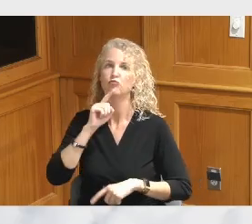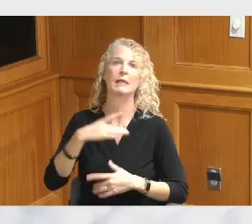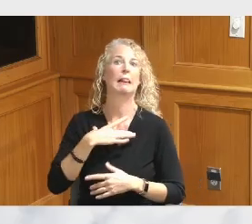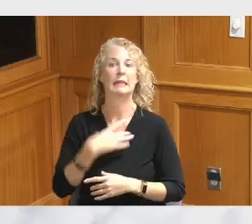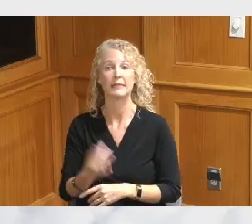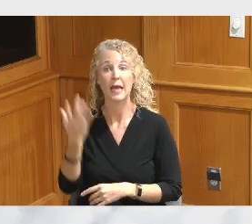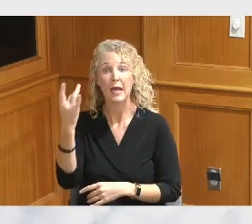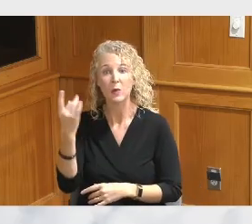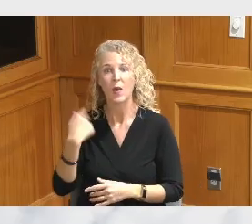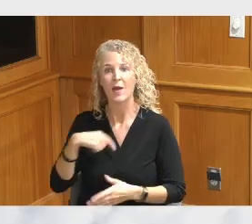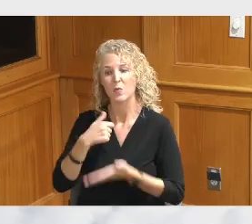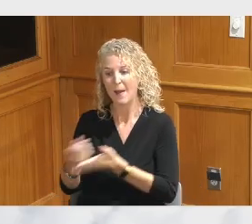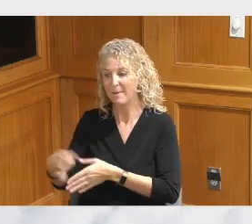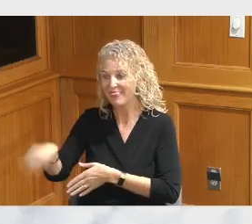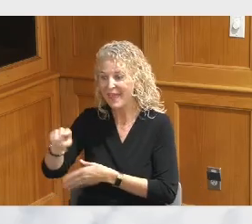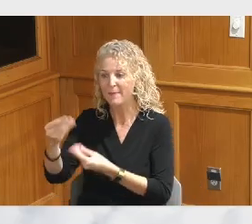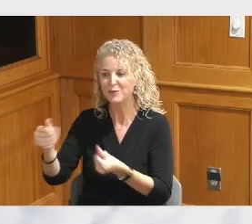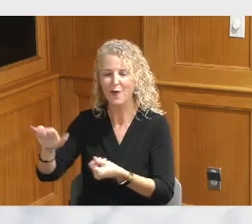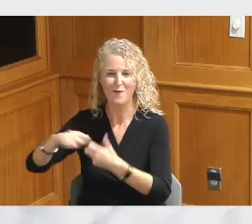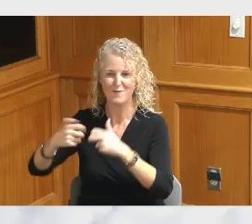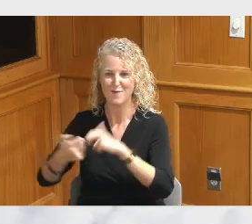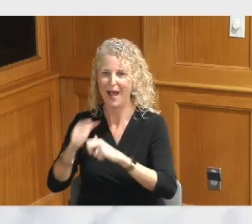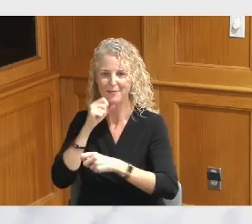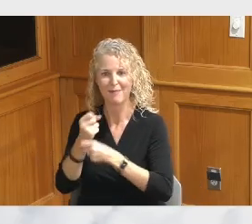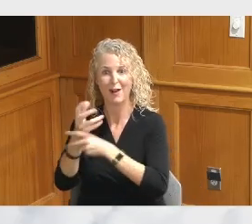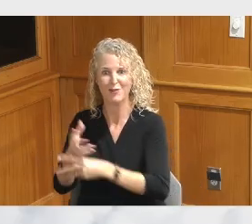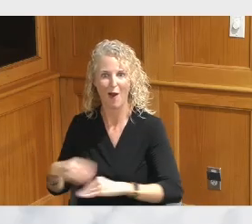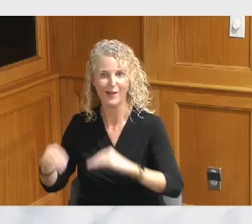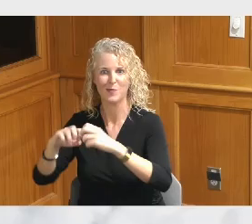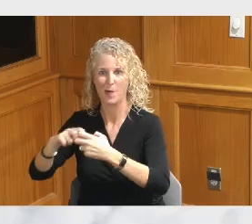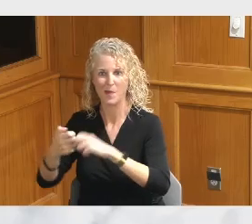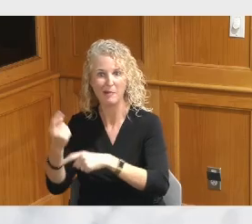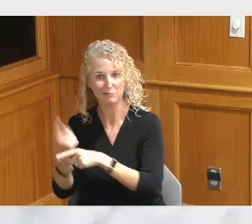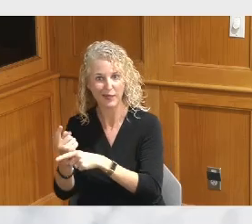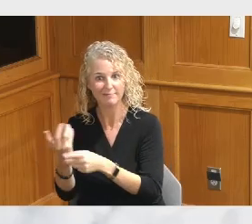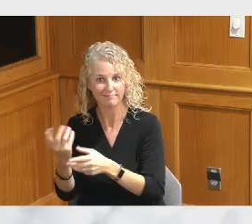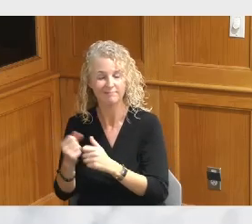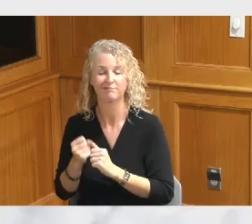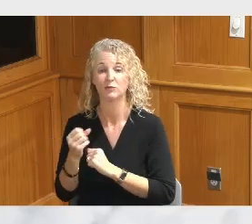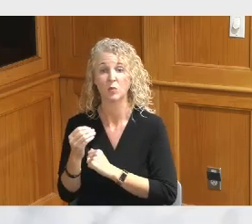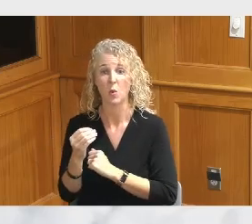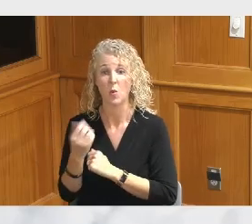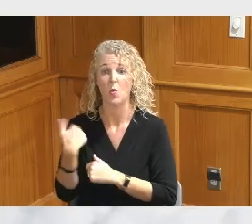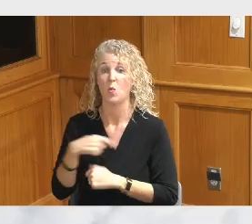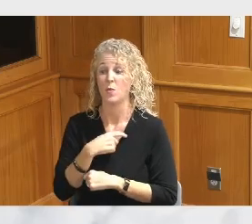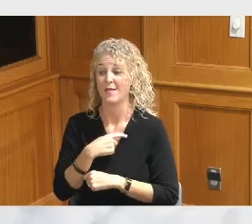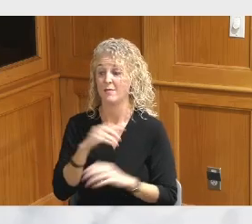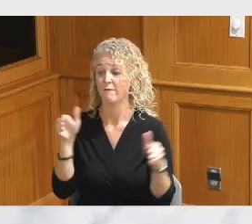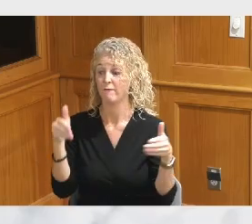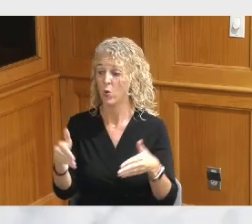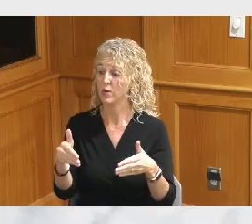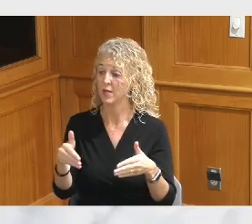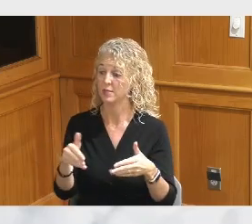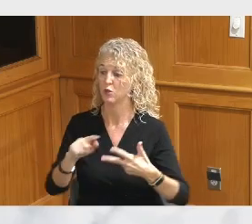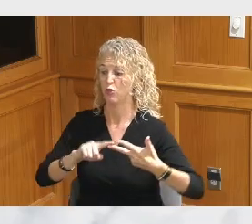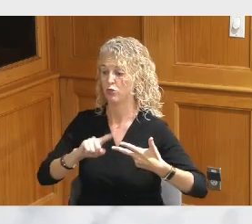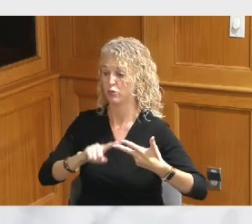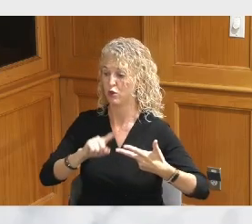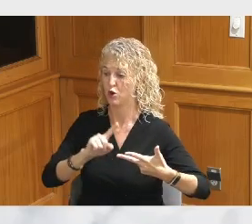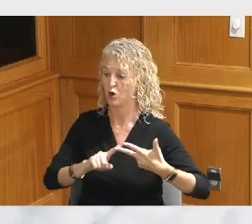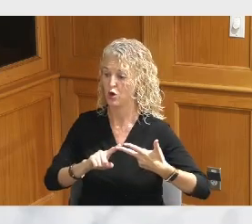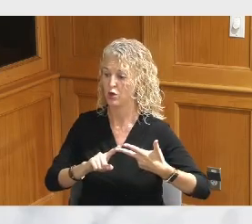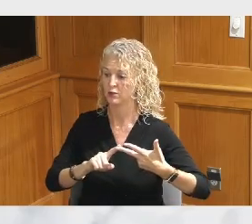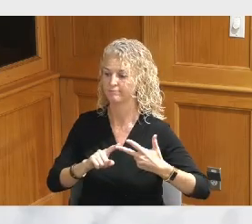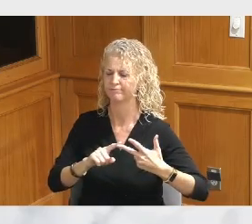us help them solve a problem, right, that they have with their code enforcement issues. We're also focused, again, the third priority is